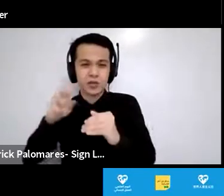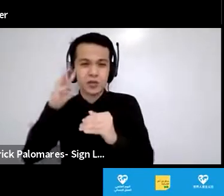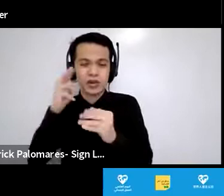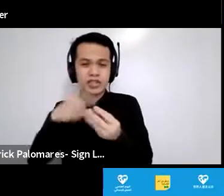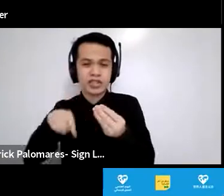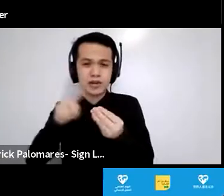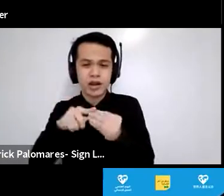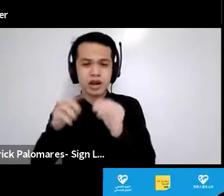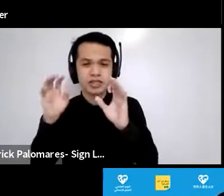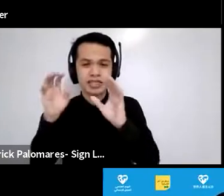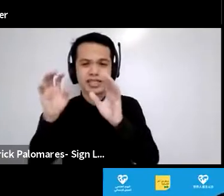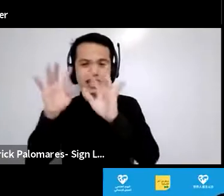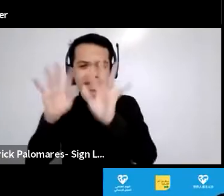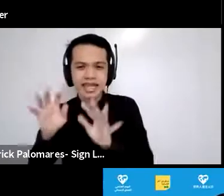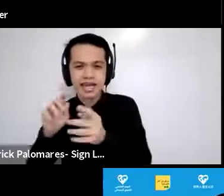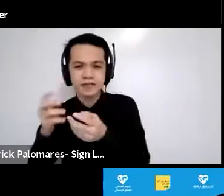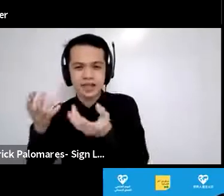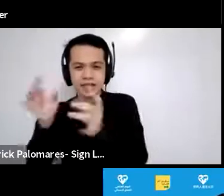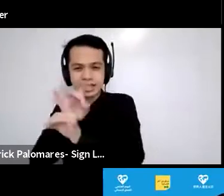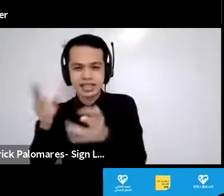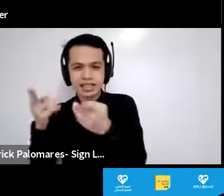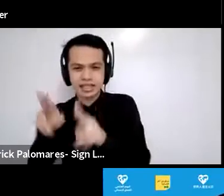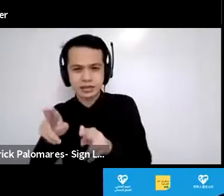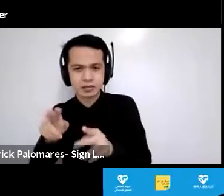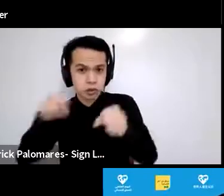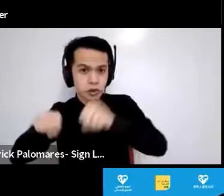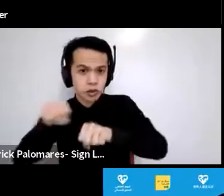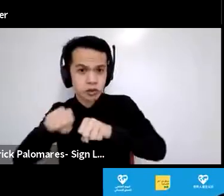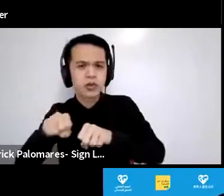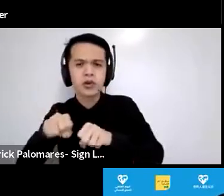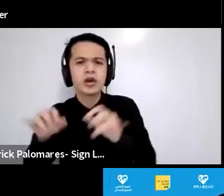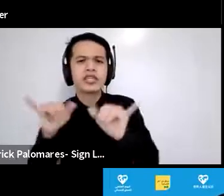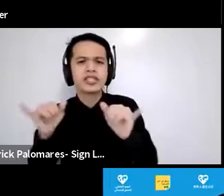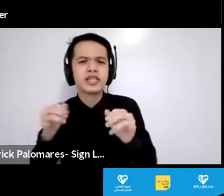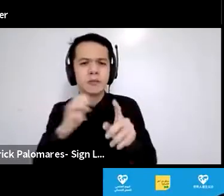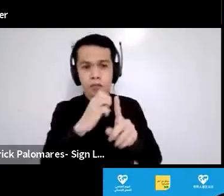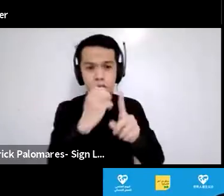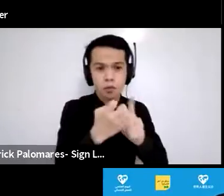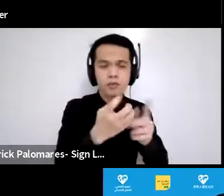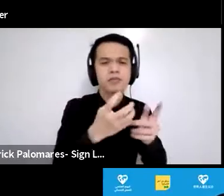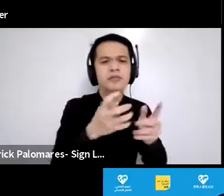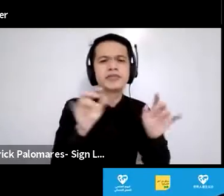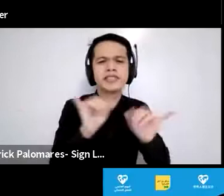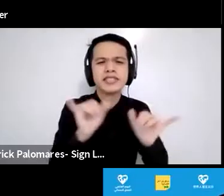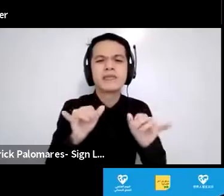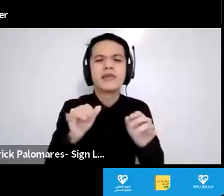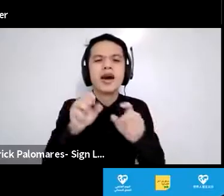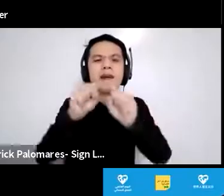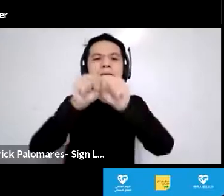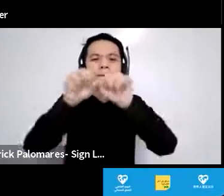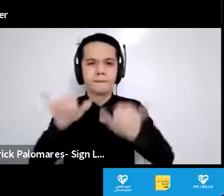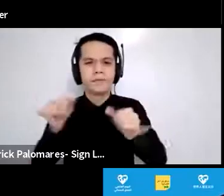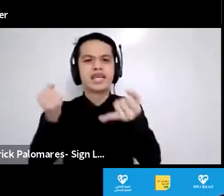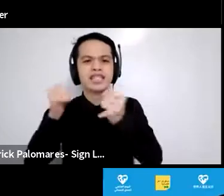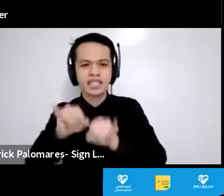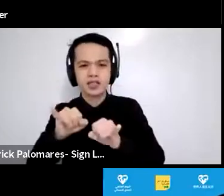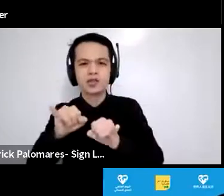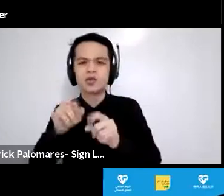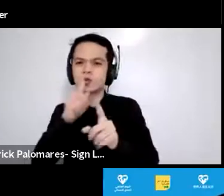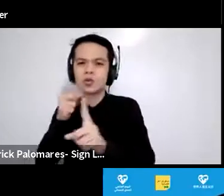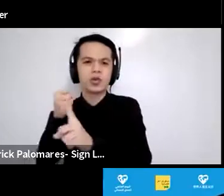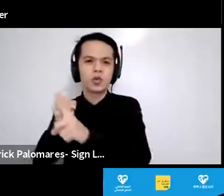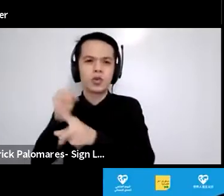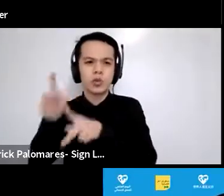crisis, it isn't just about the scientific aspect. It's not just the environmental aspect, but at its core, it's a systemic issue that's impacting humans. And